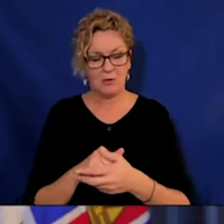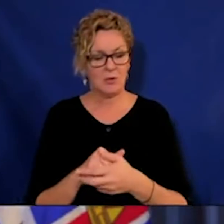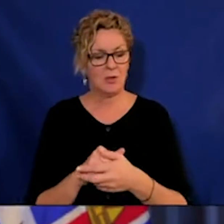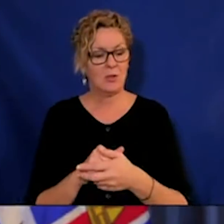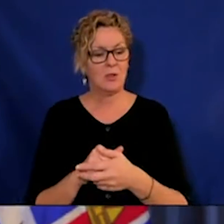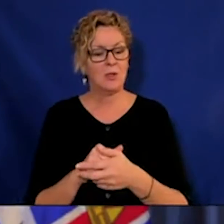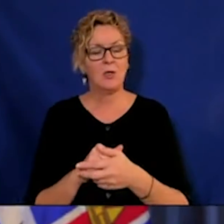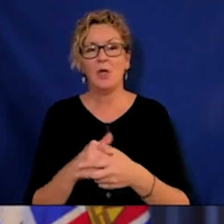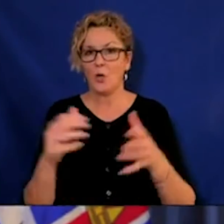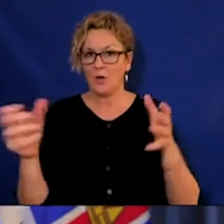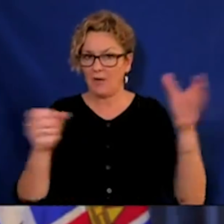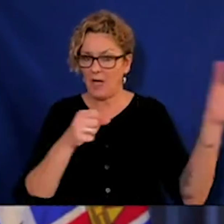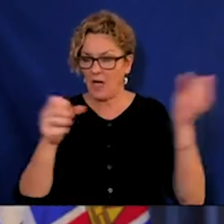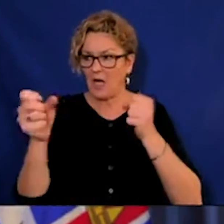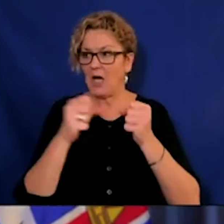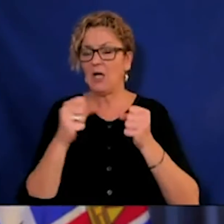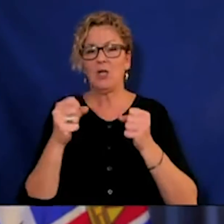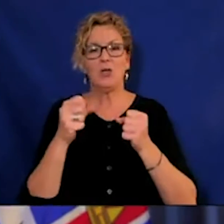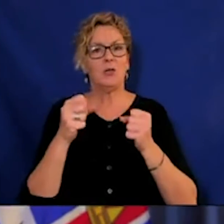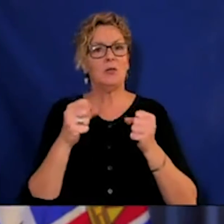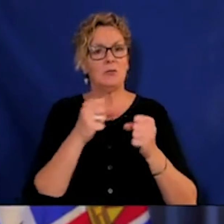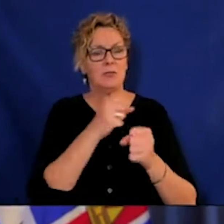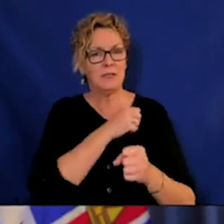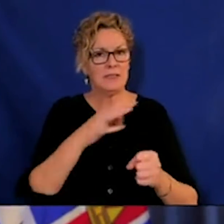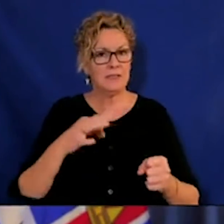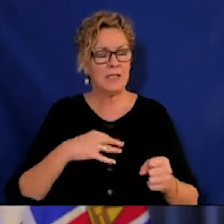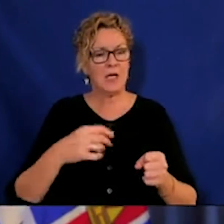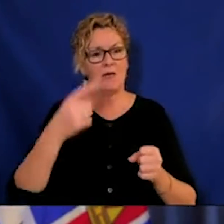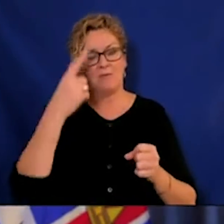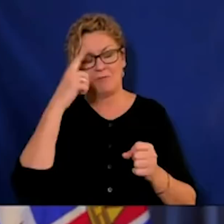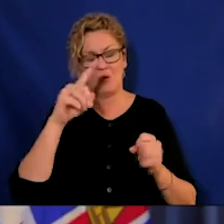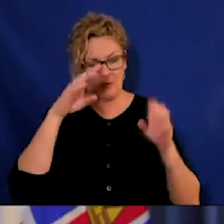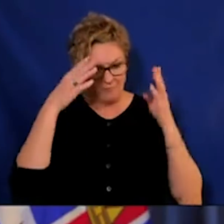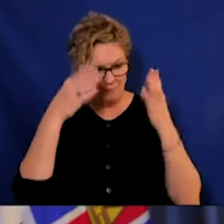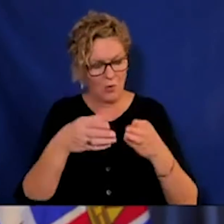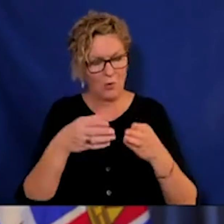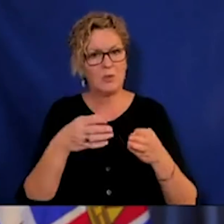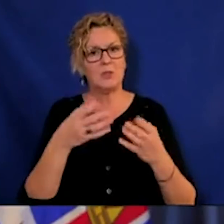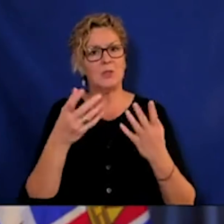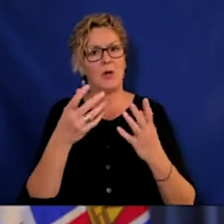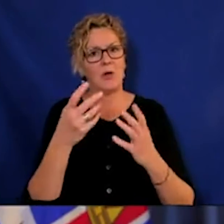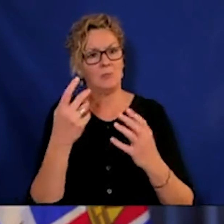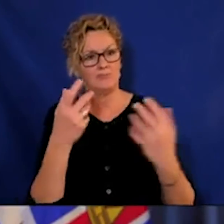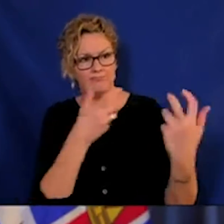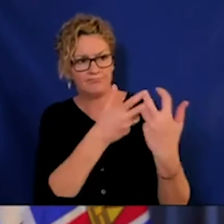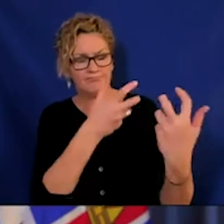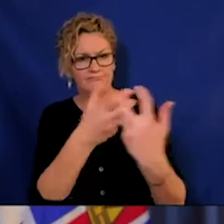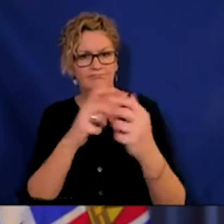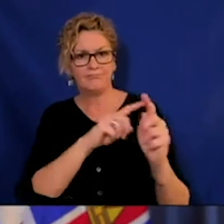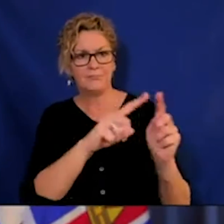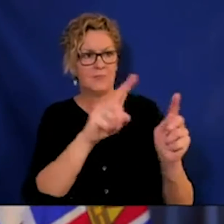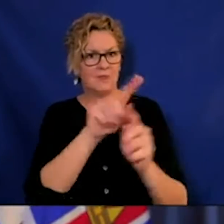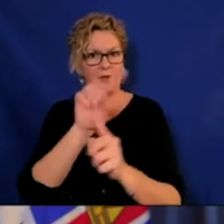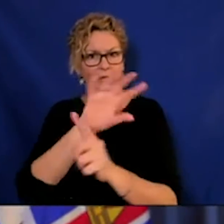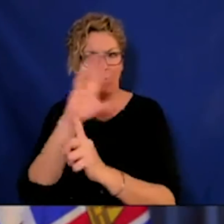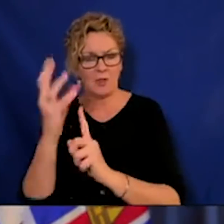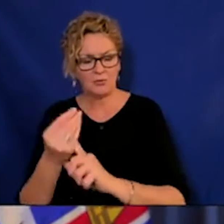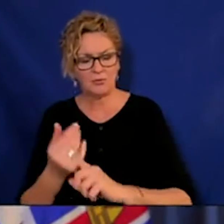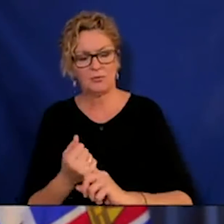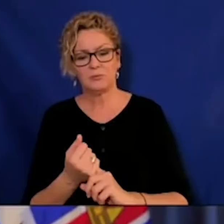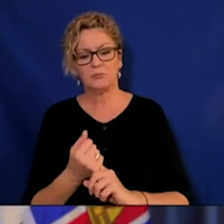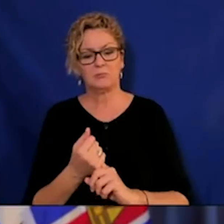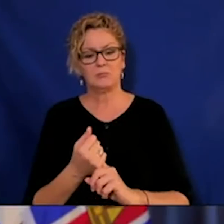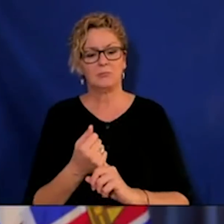representative positions to support culturally safe contact tracing. There are also 382 candidates at the interview stage for further positions